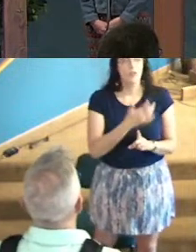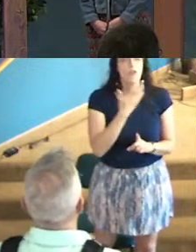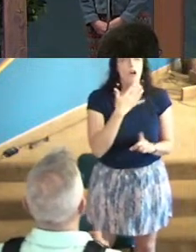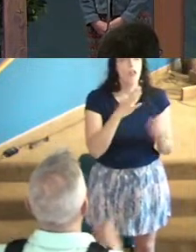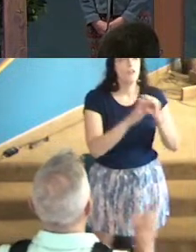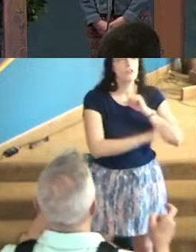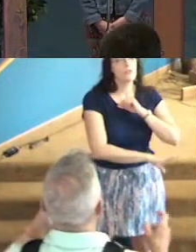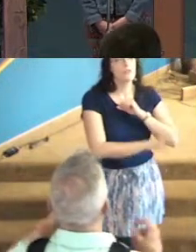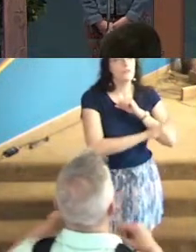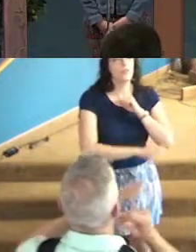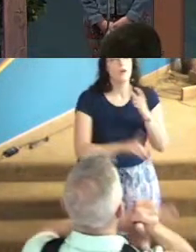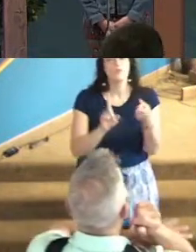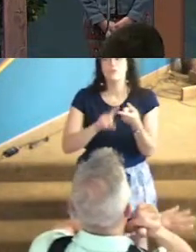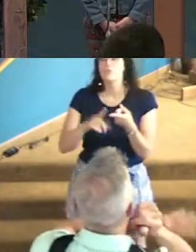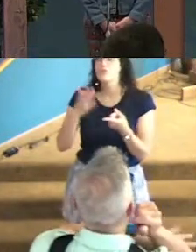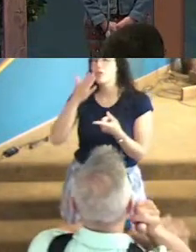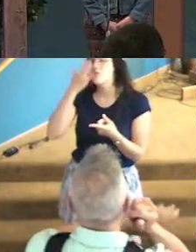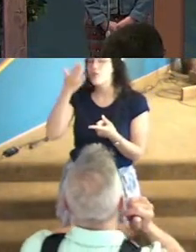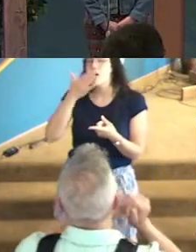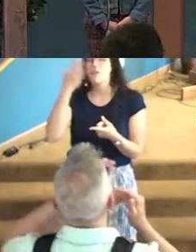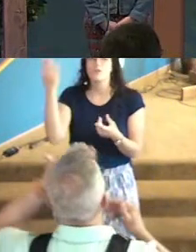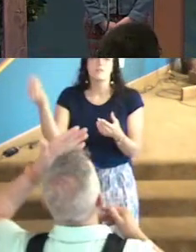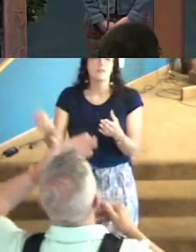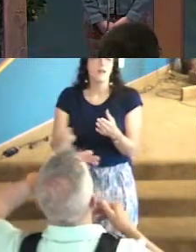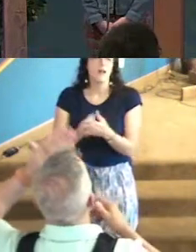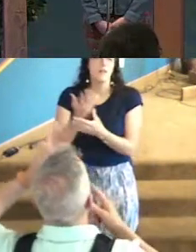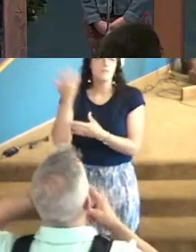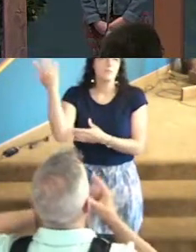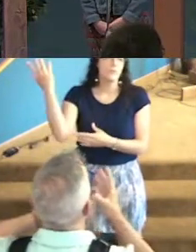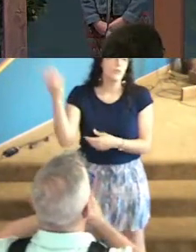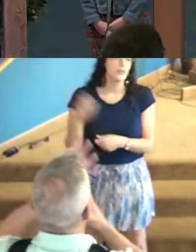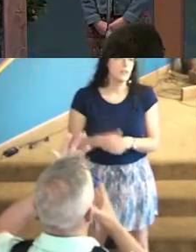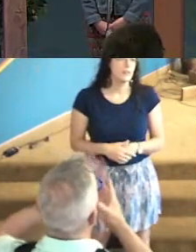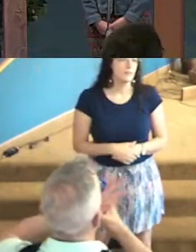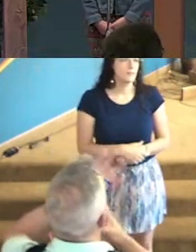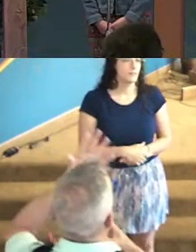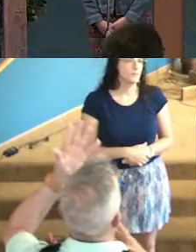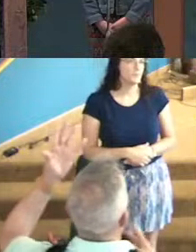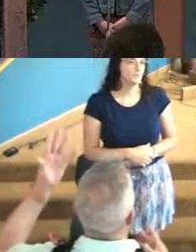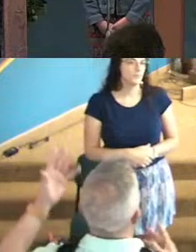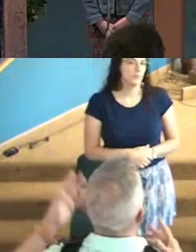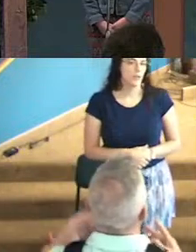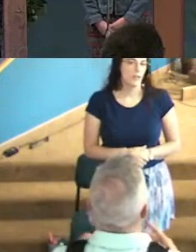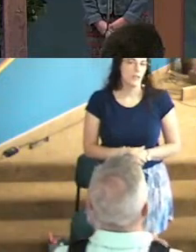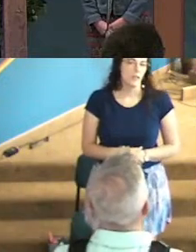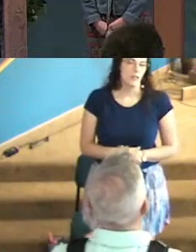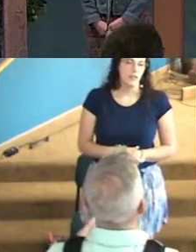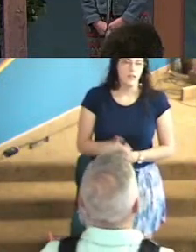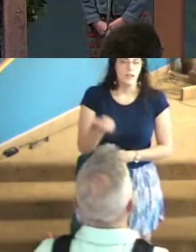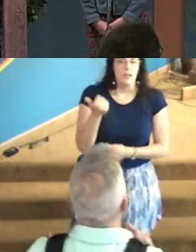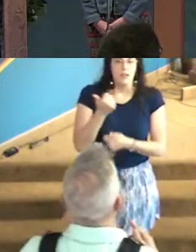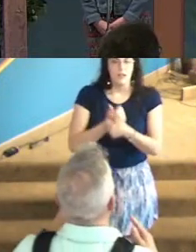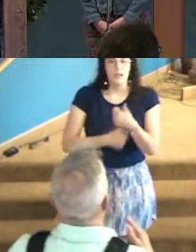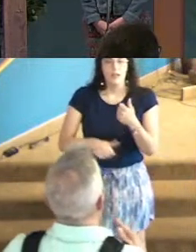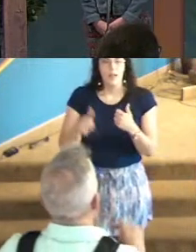From the colors of fall to the fragrance of spring,